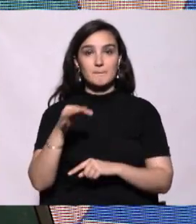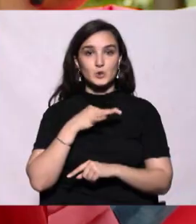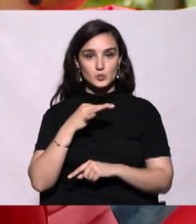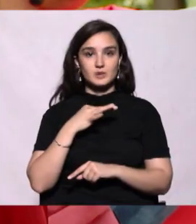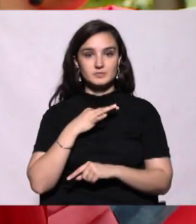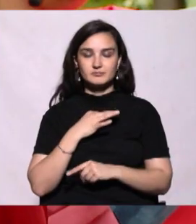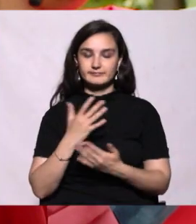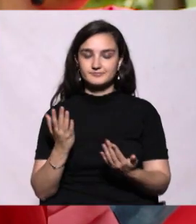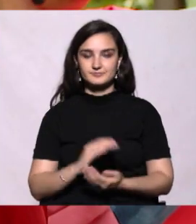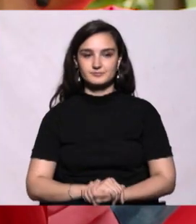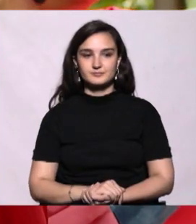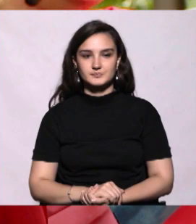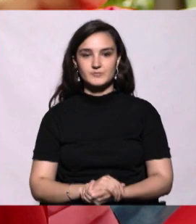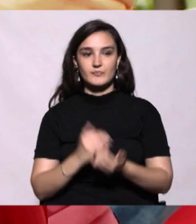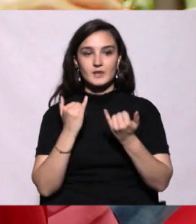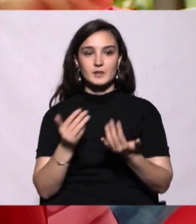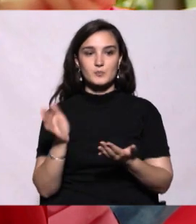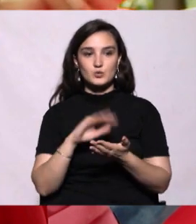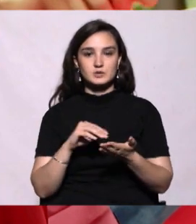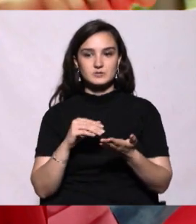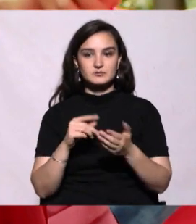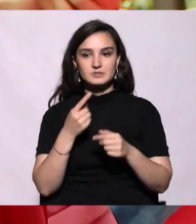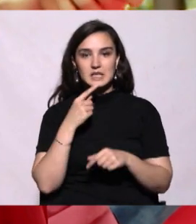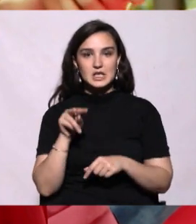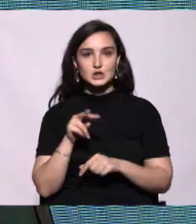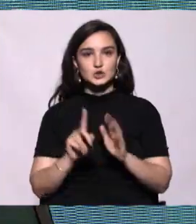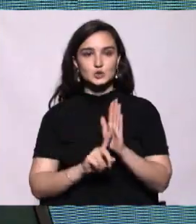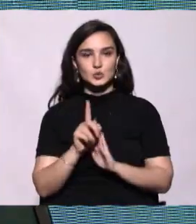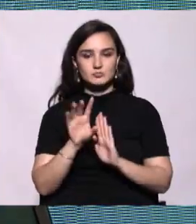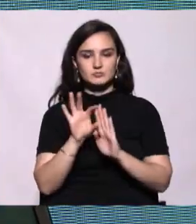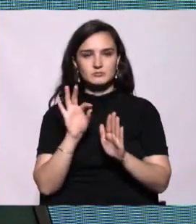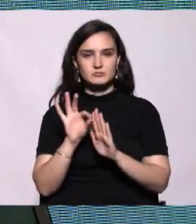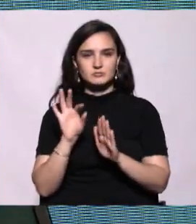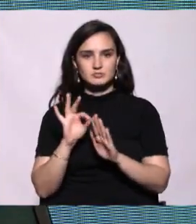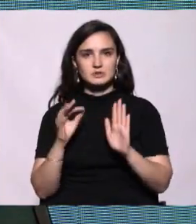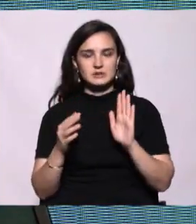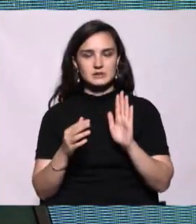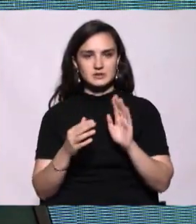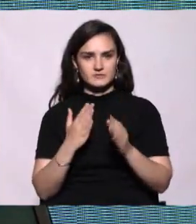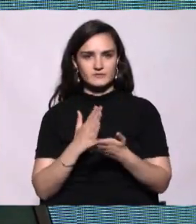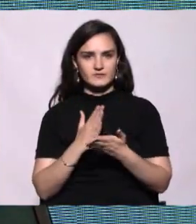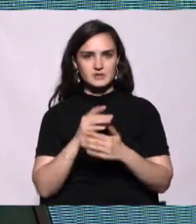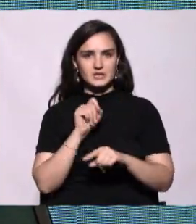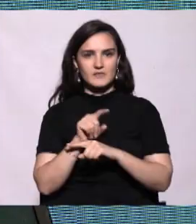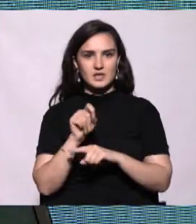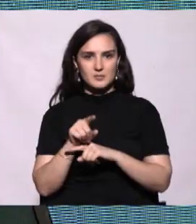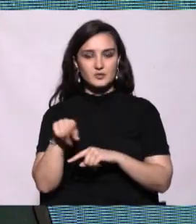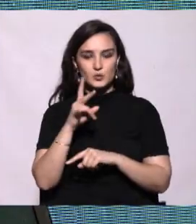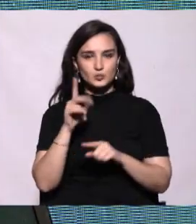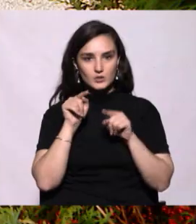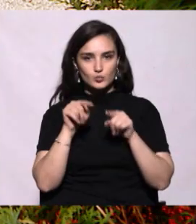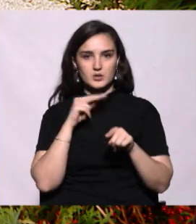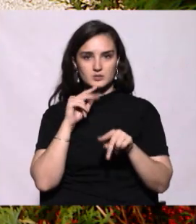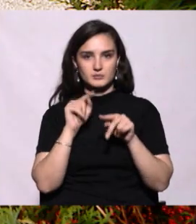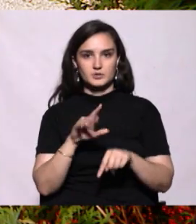in. Yes. And now let's have a look at the vocabulary. We have a selection of 8 words that we think you need to focus on